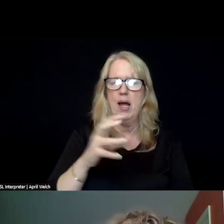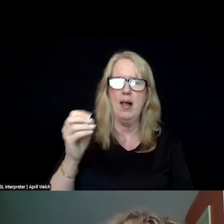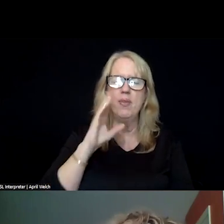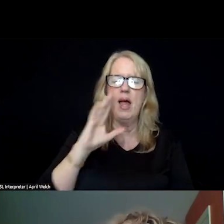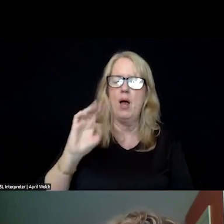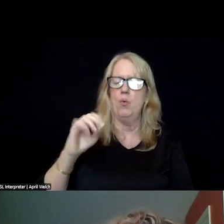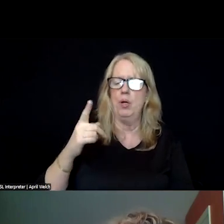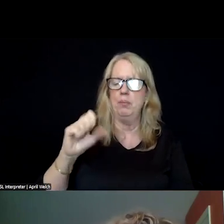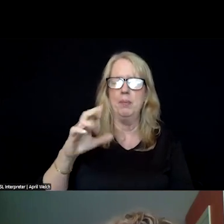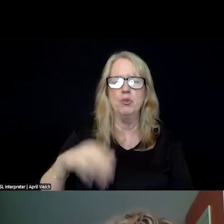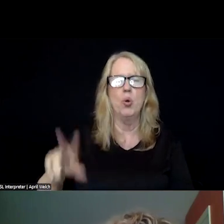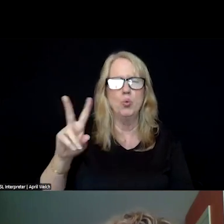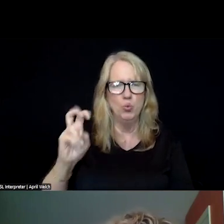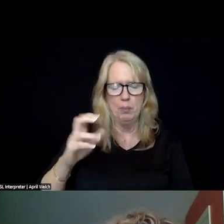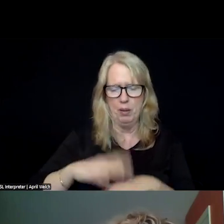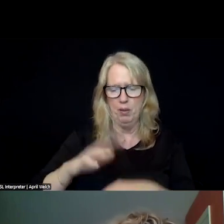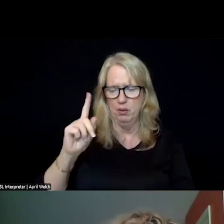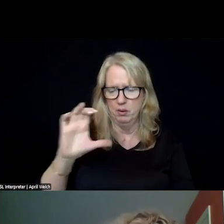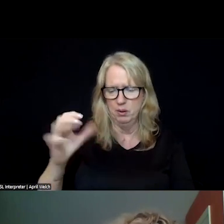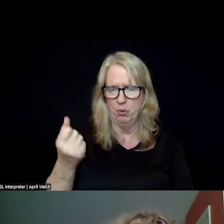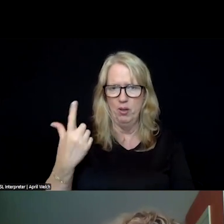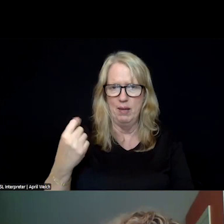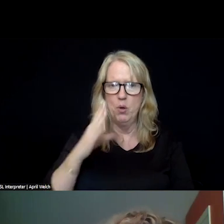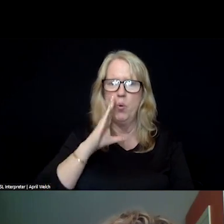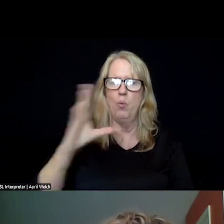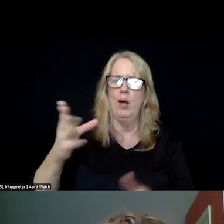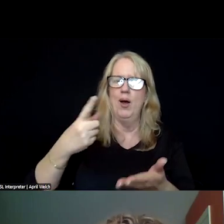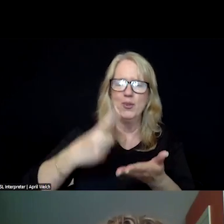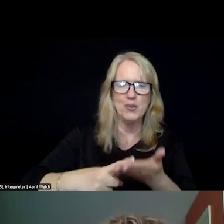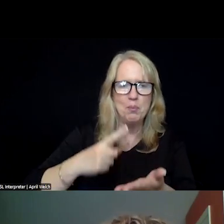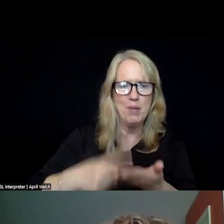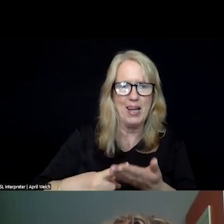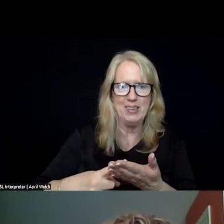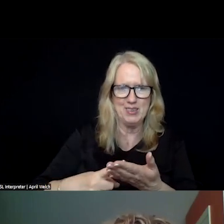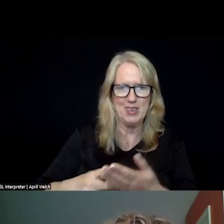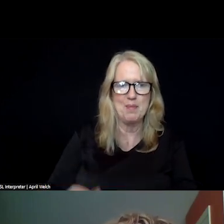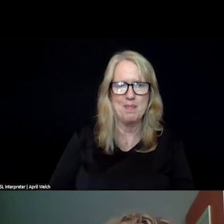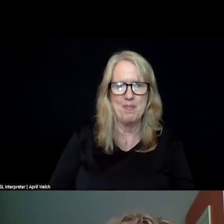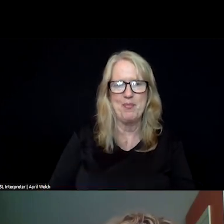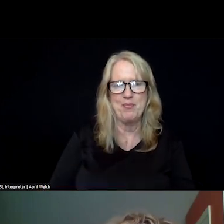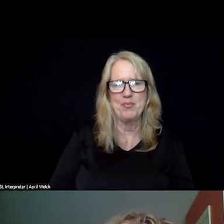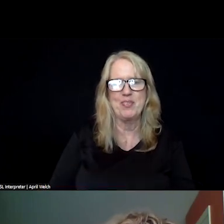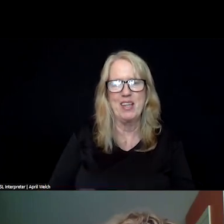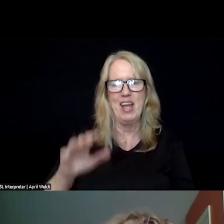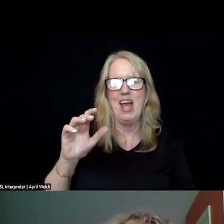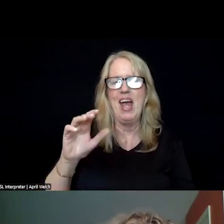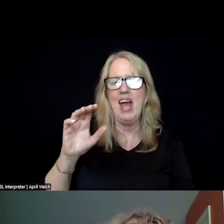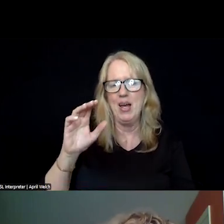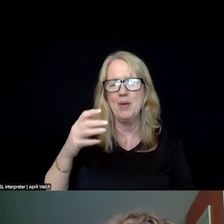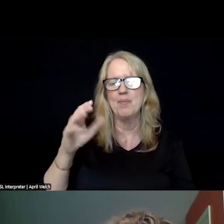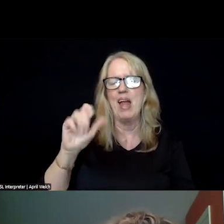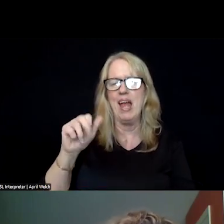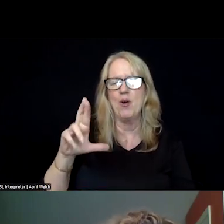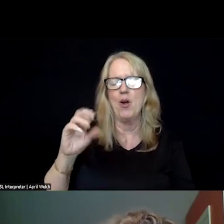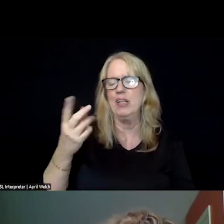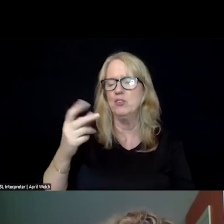episode 200. And on December 11th, there's a debate. And so Arrow Foster and Dr. Renee